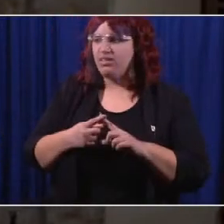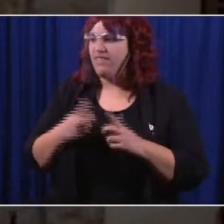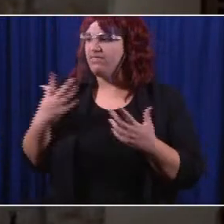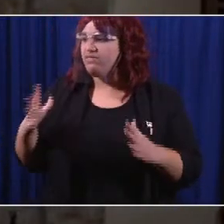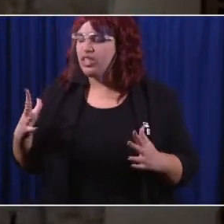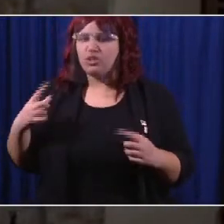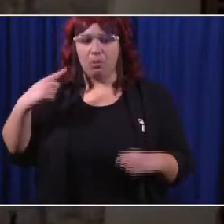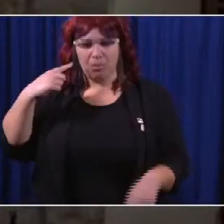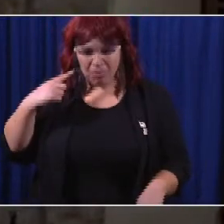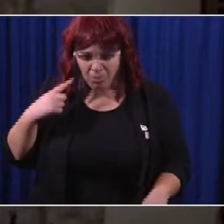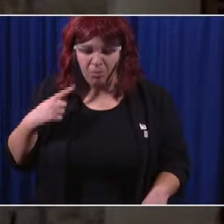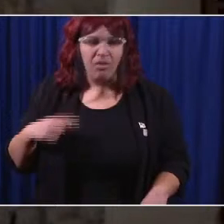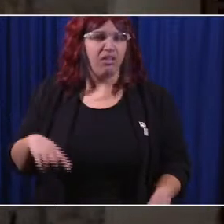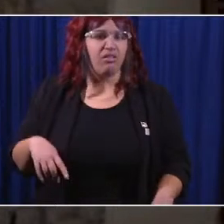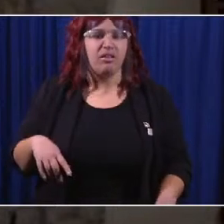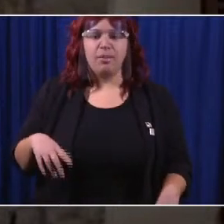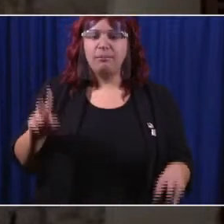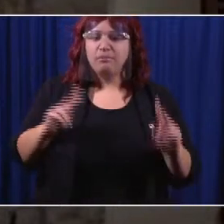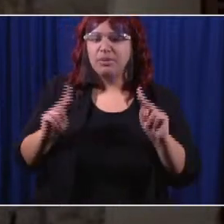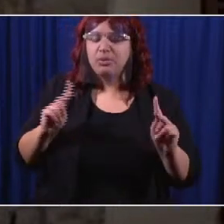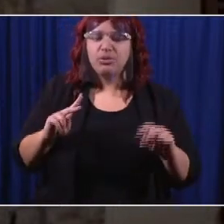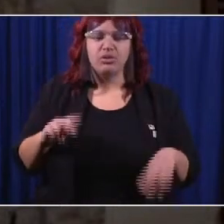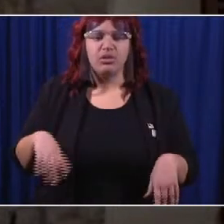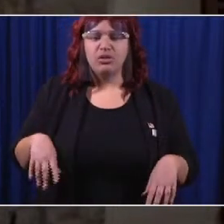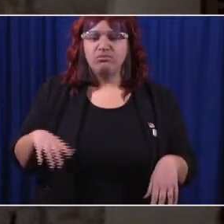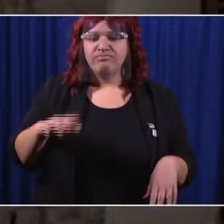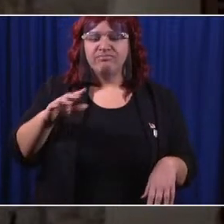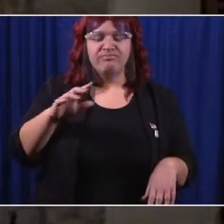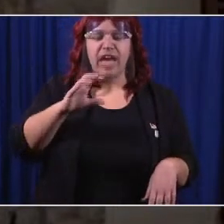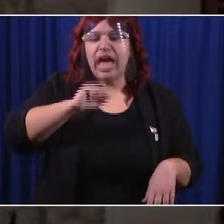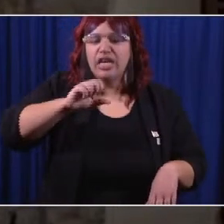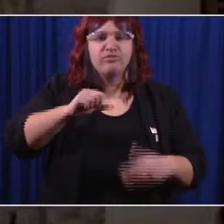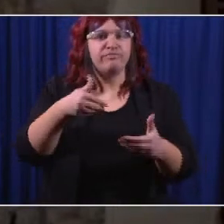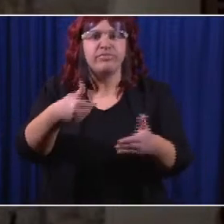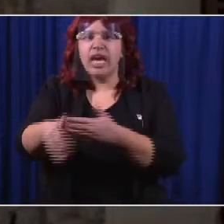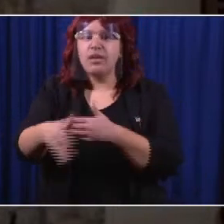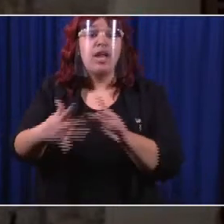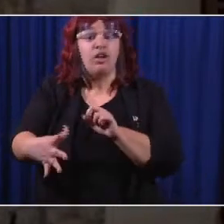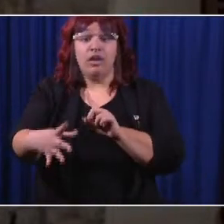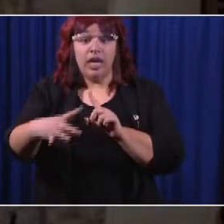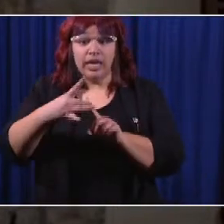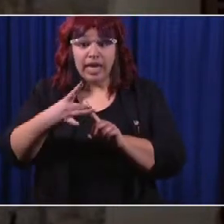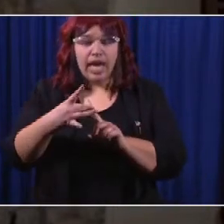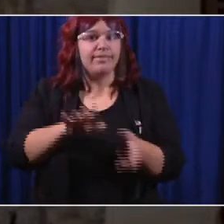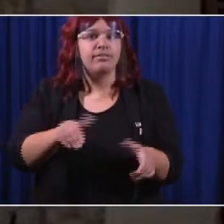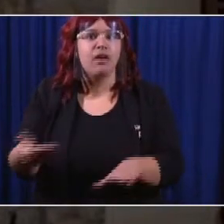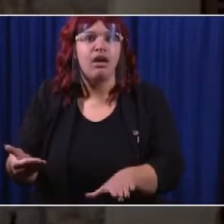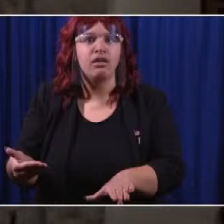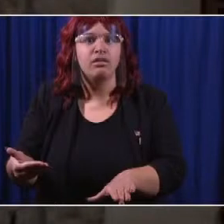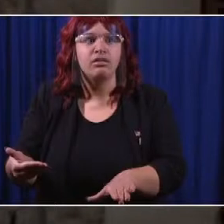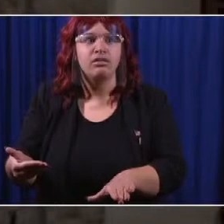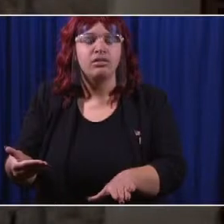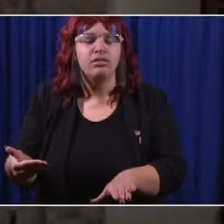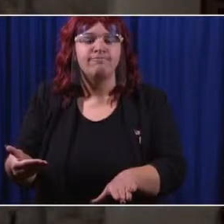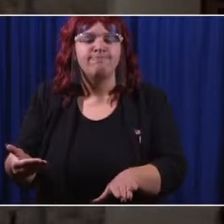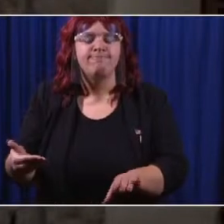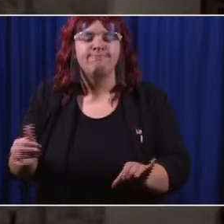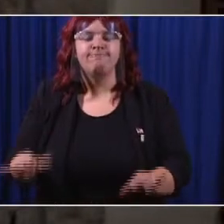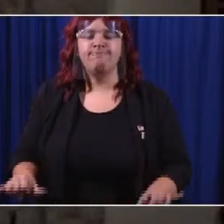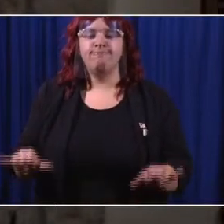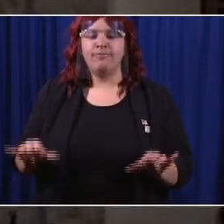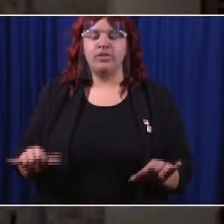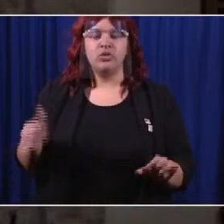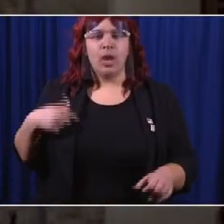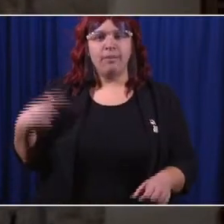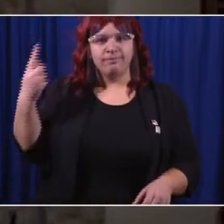40s, 50s all dying, and he resides in Miami. So how transparent are